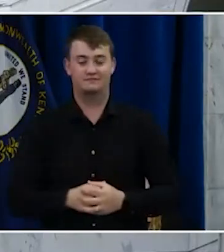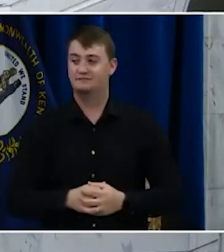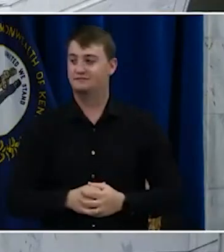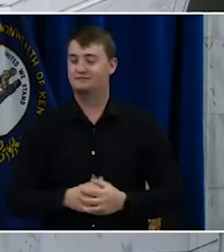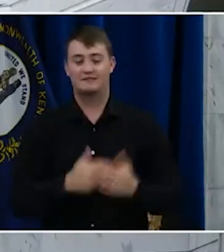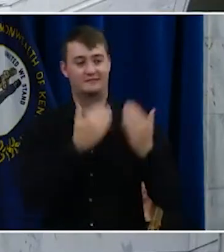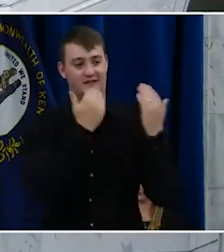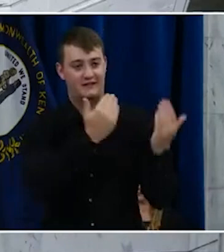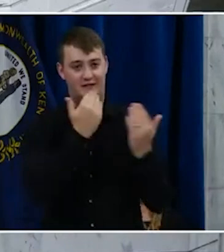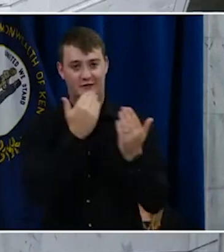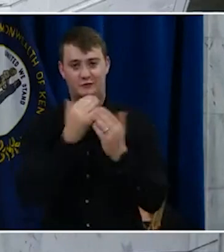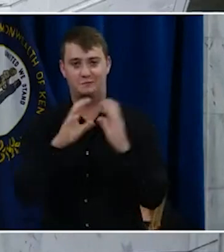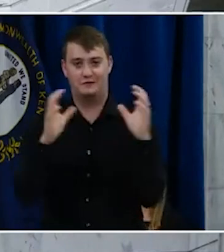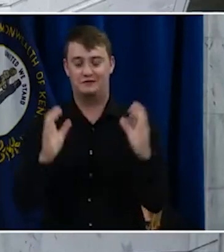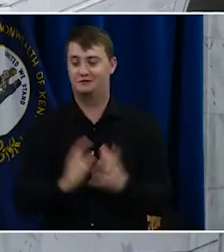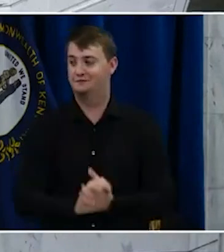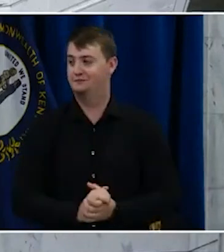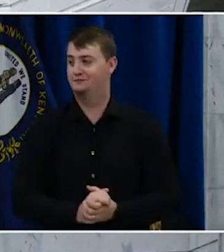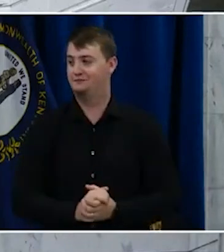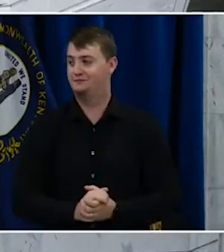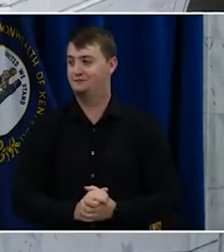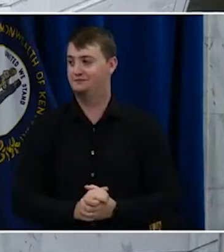Thank you so much.